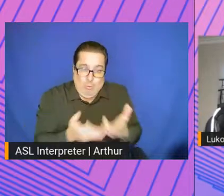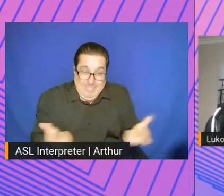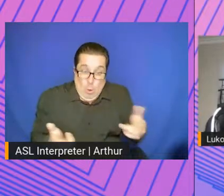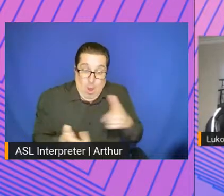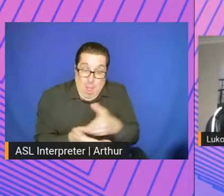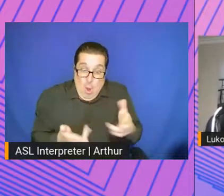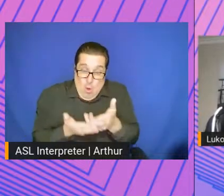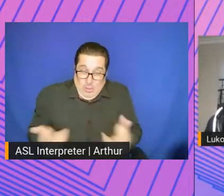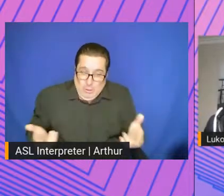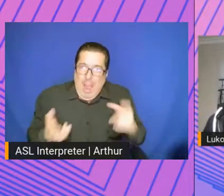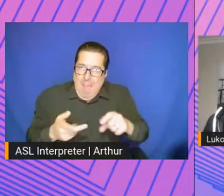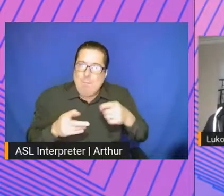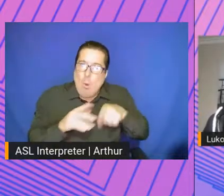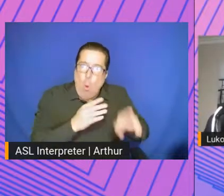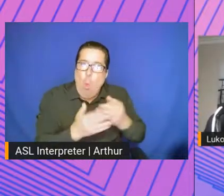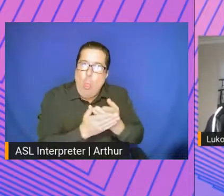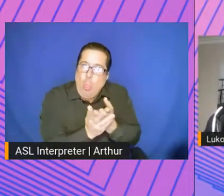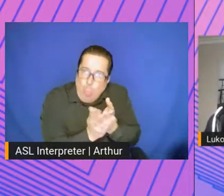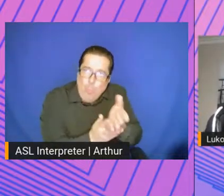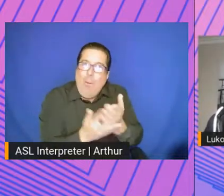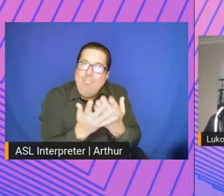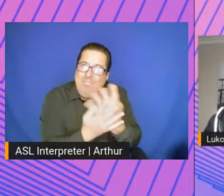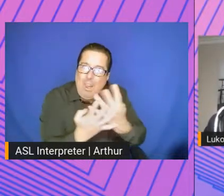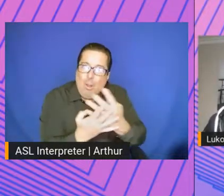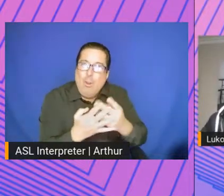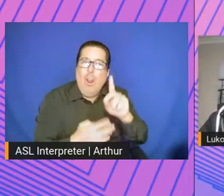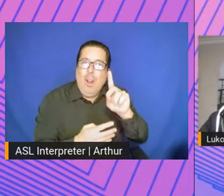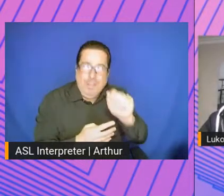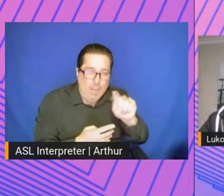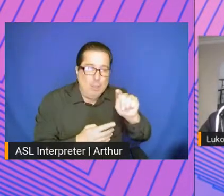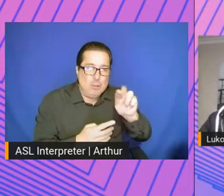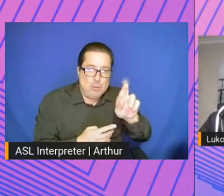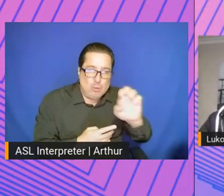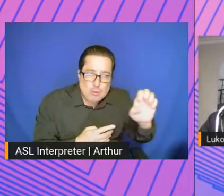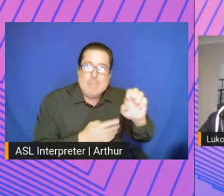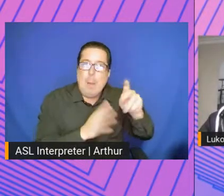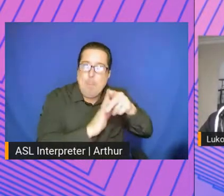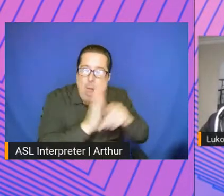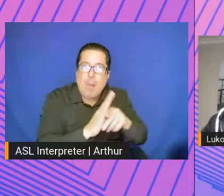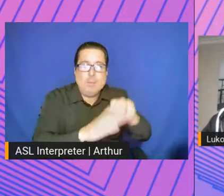through the filter of something like a tree policy enforcement.